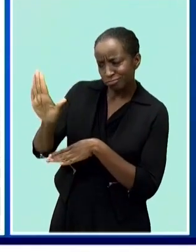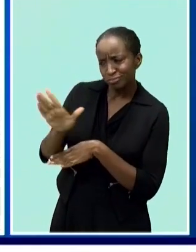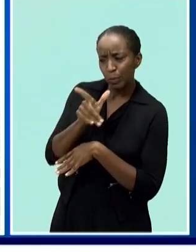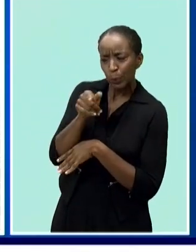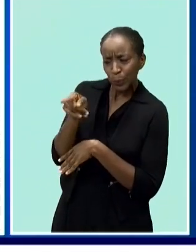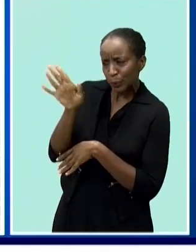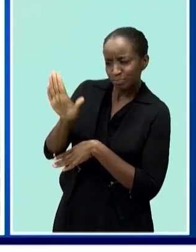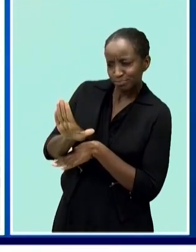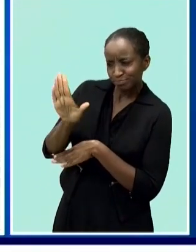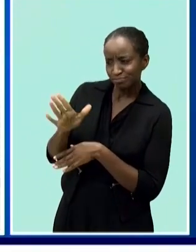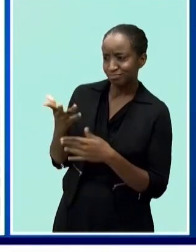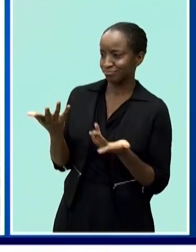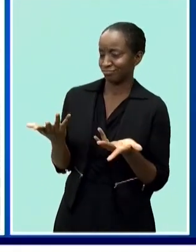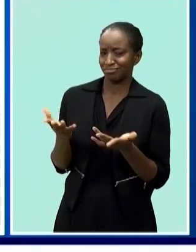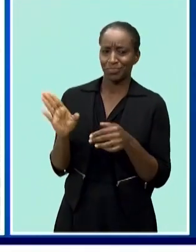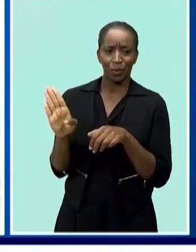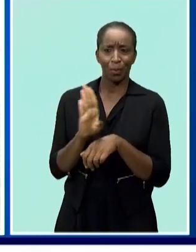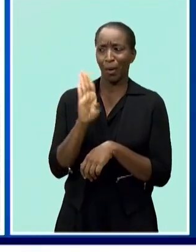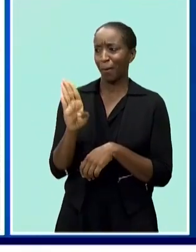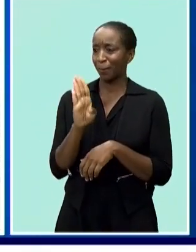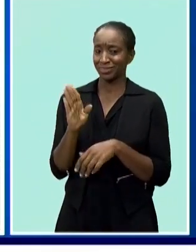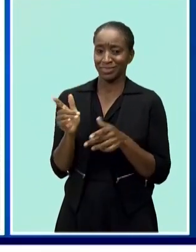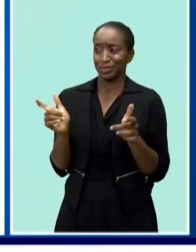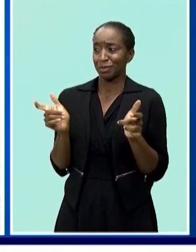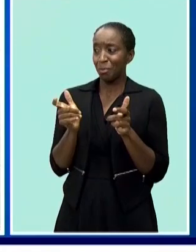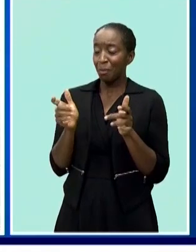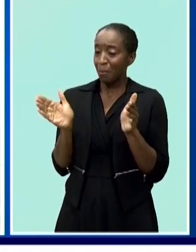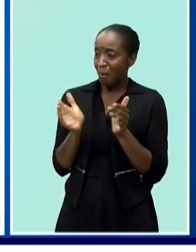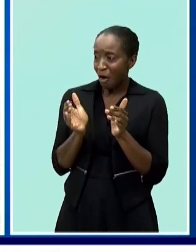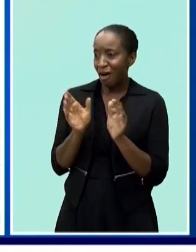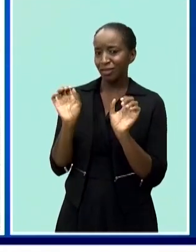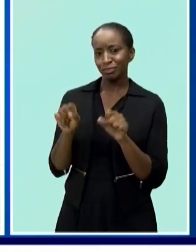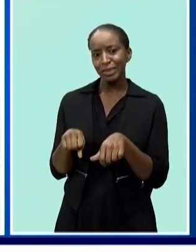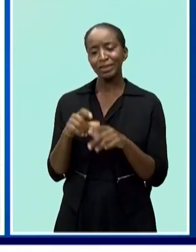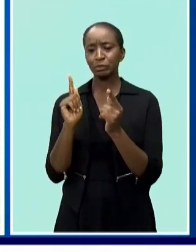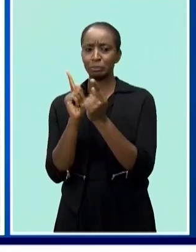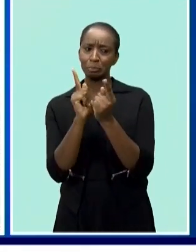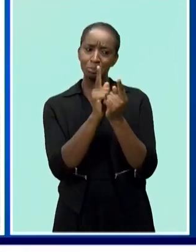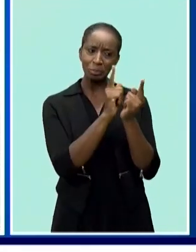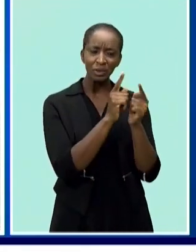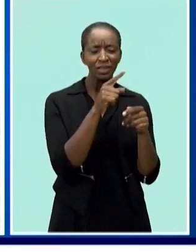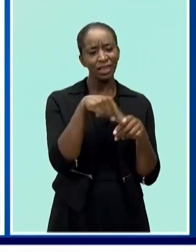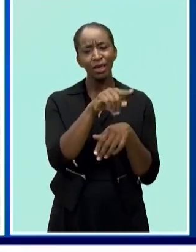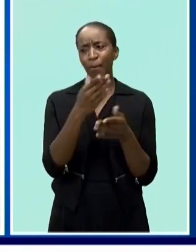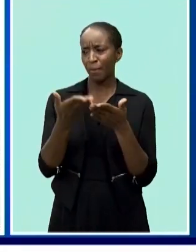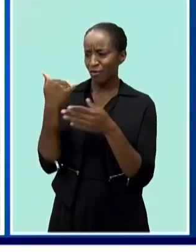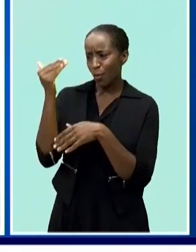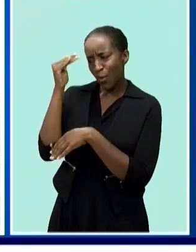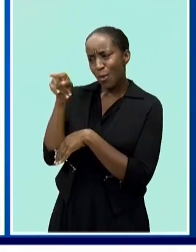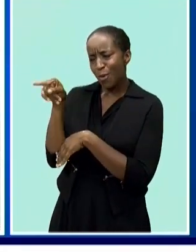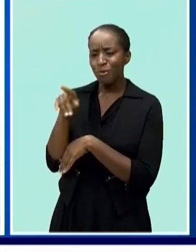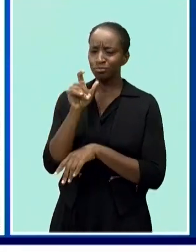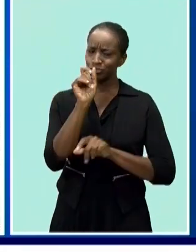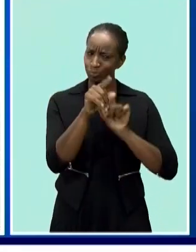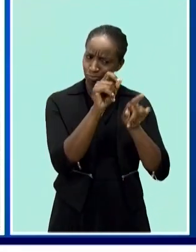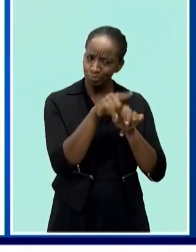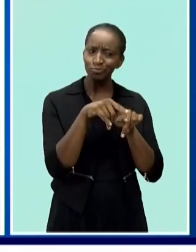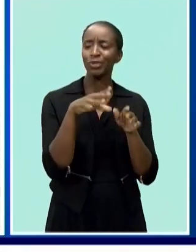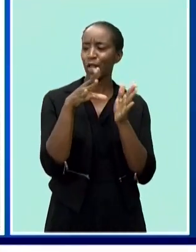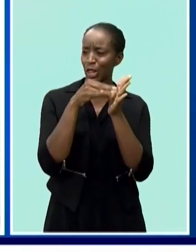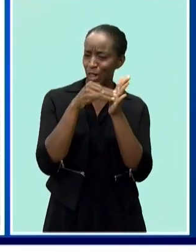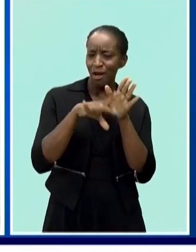small. You just ask a couple of questions. Some people may say it might be hard to get certain information. Is there anything you can put forward, any kind of